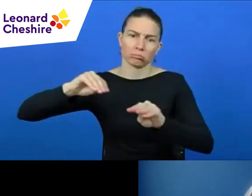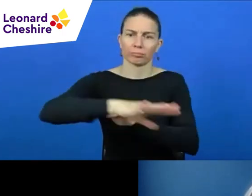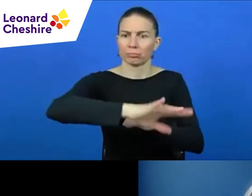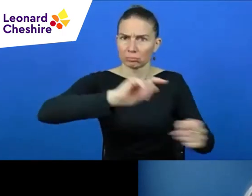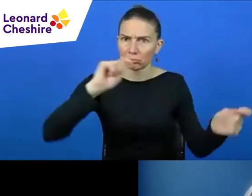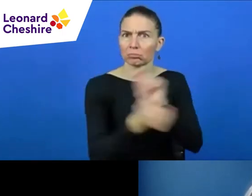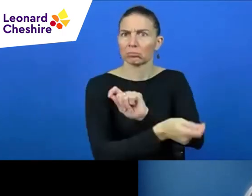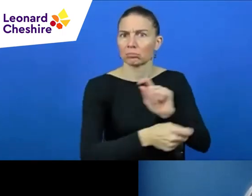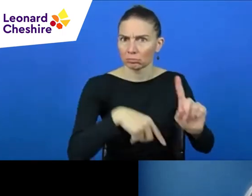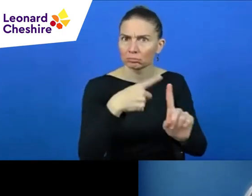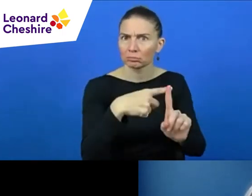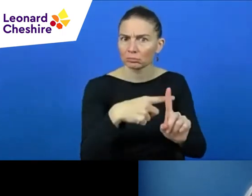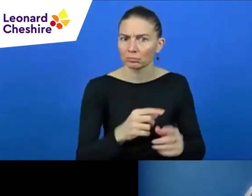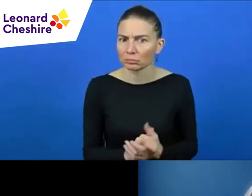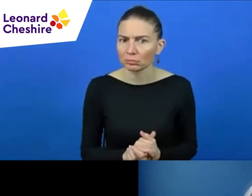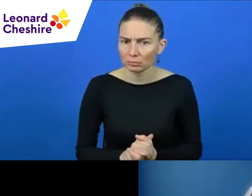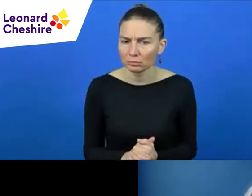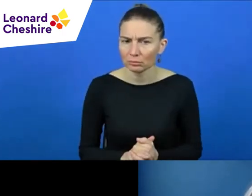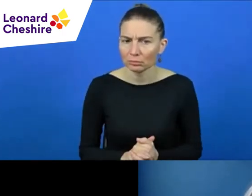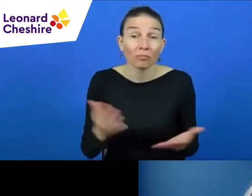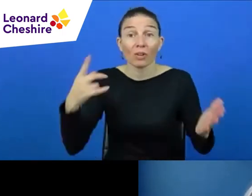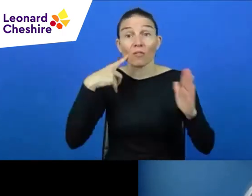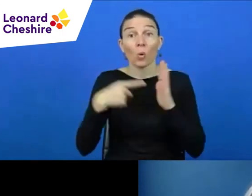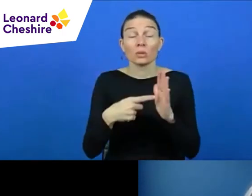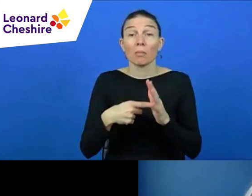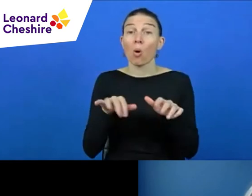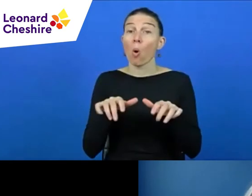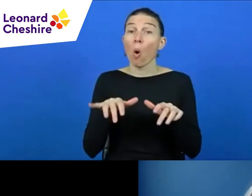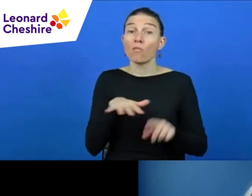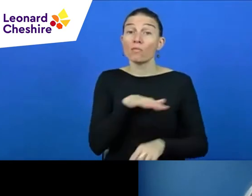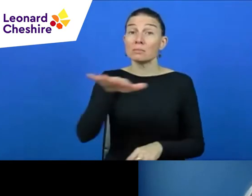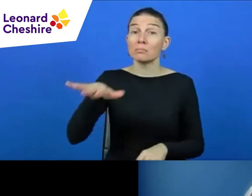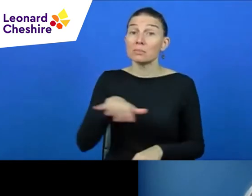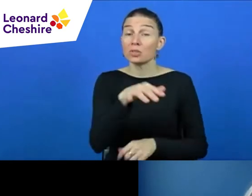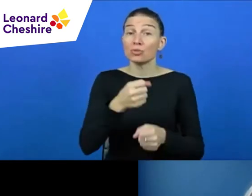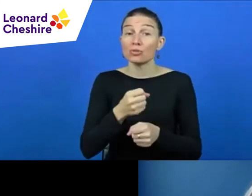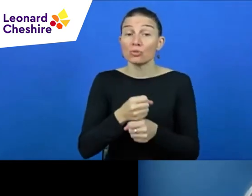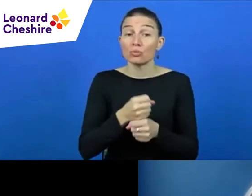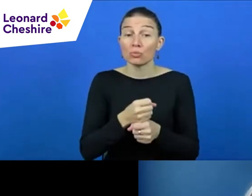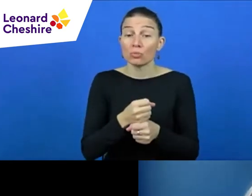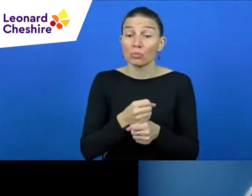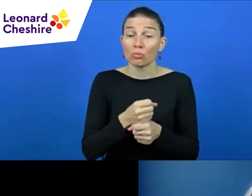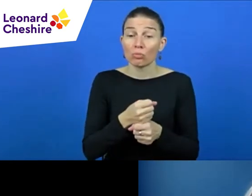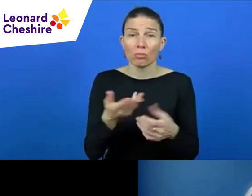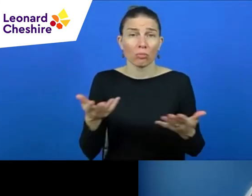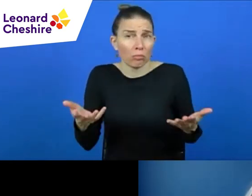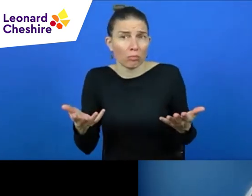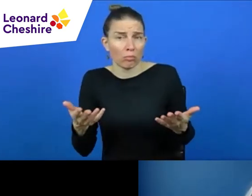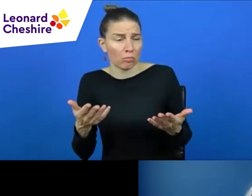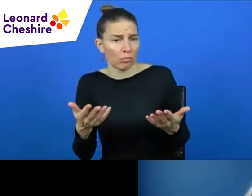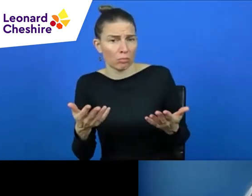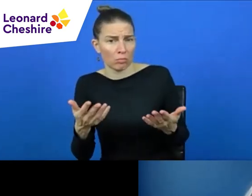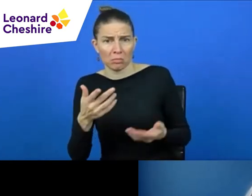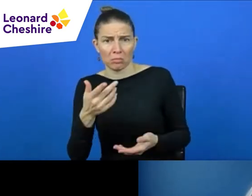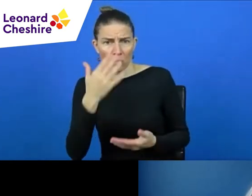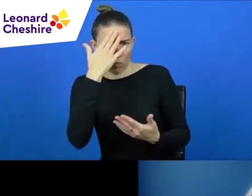almost these days for an office-based job, there's very little to stop an employer recruiting a person with a disability